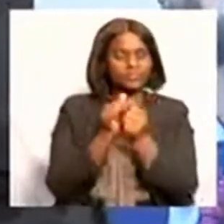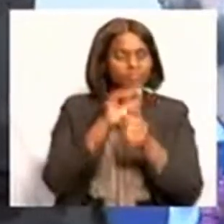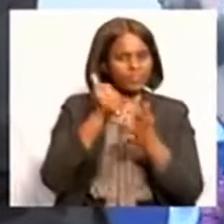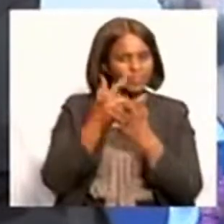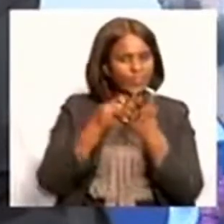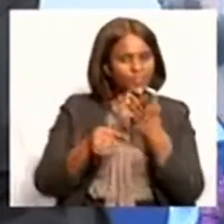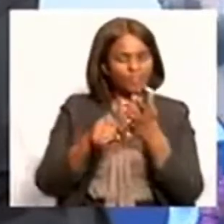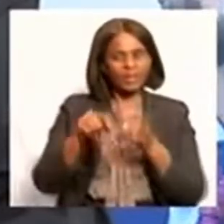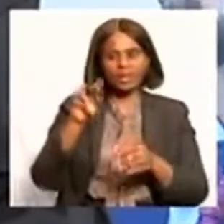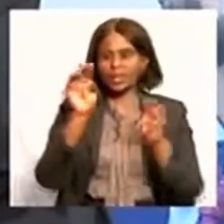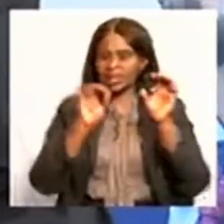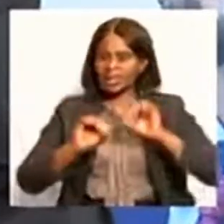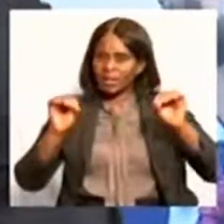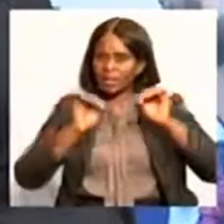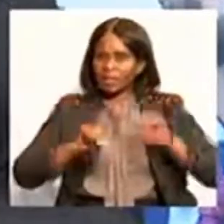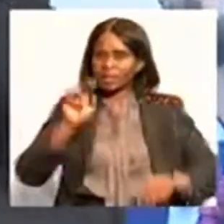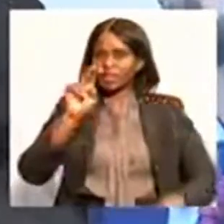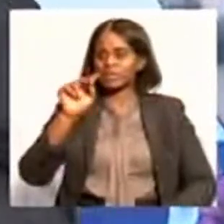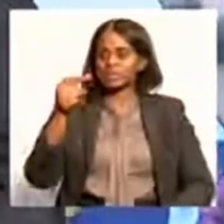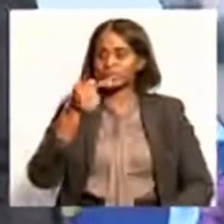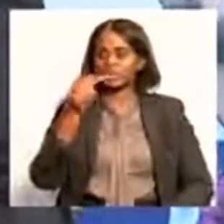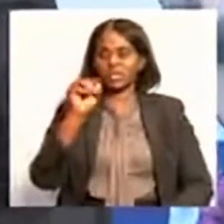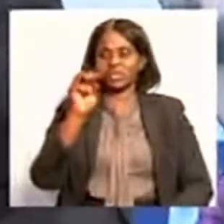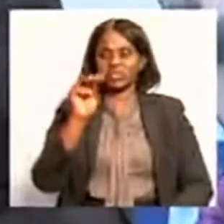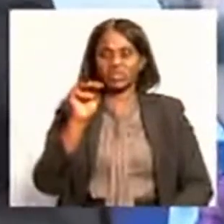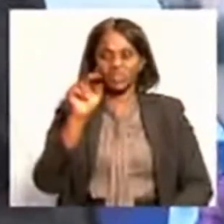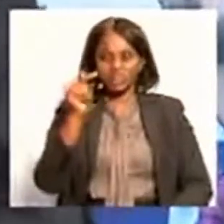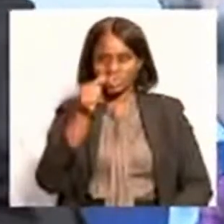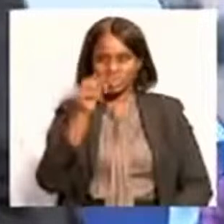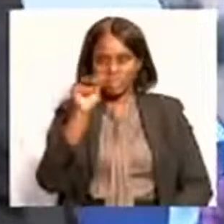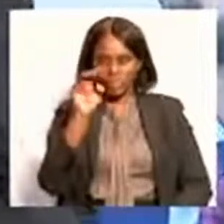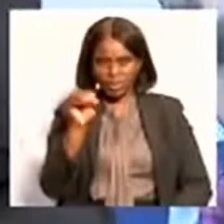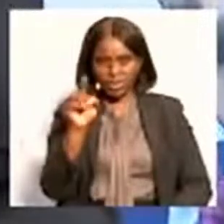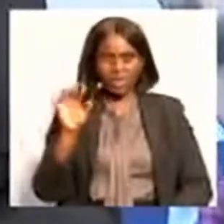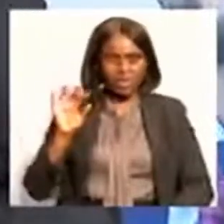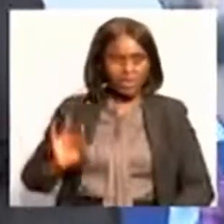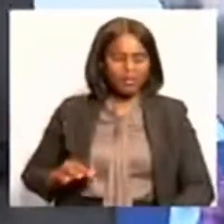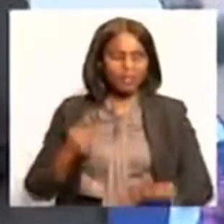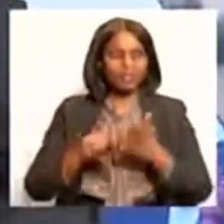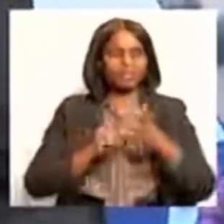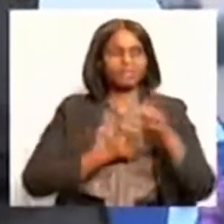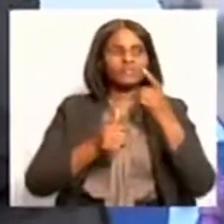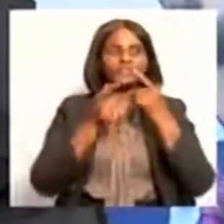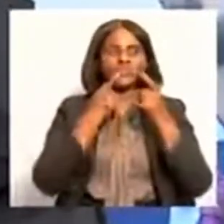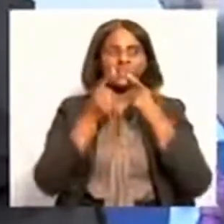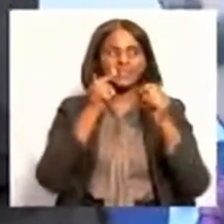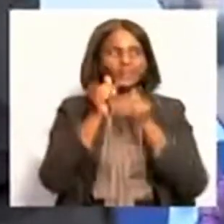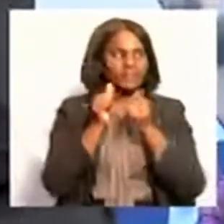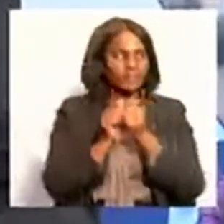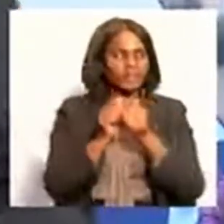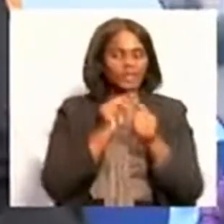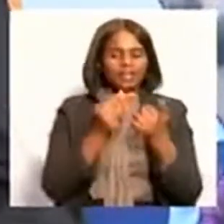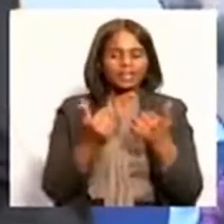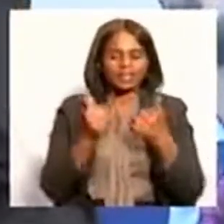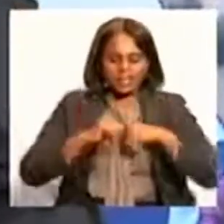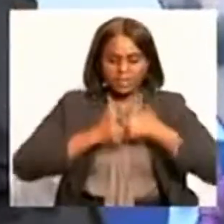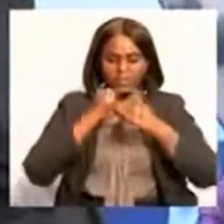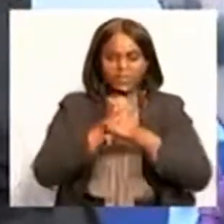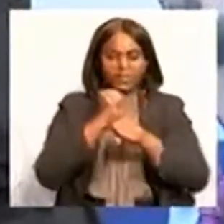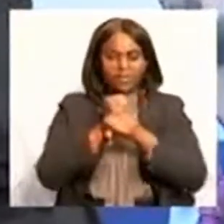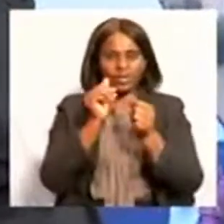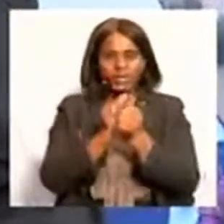their non-GMOs. So these are some of the benefits that we are talking about. Currently, we are also in the field, working with